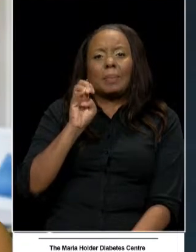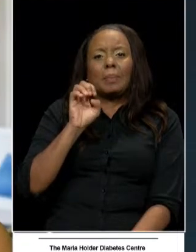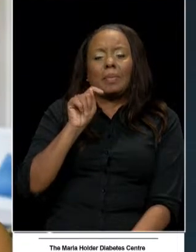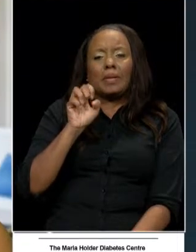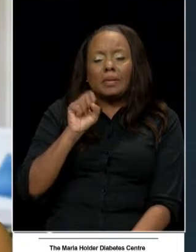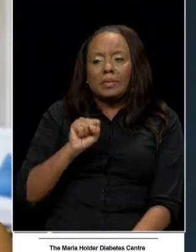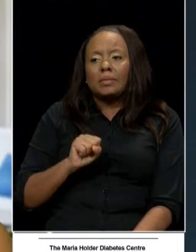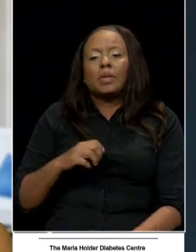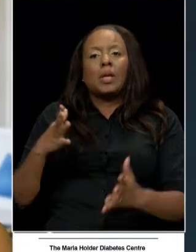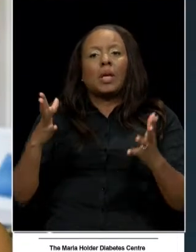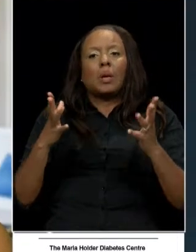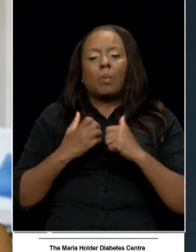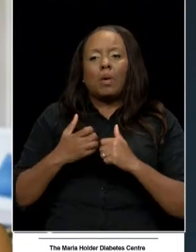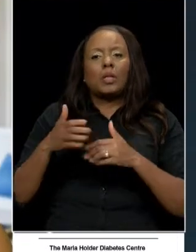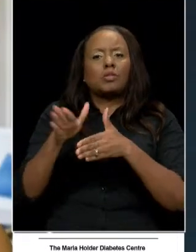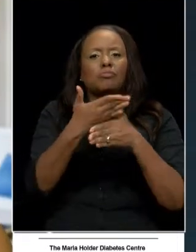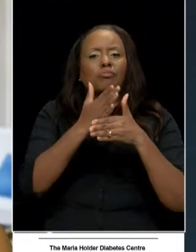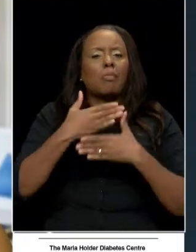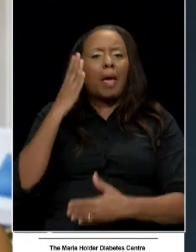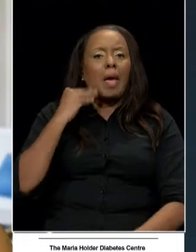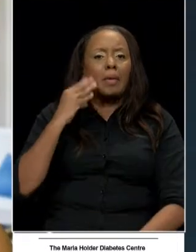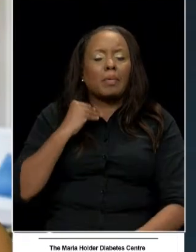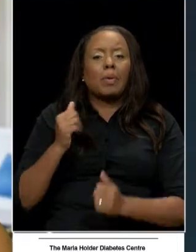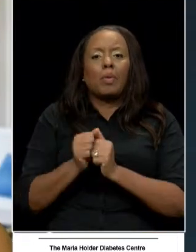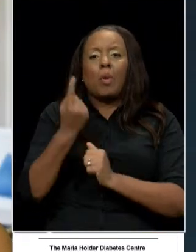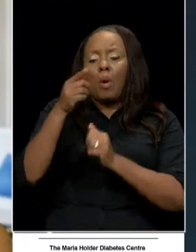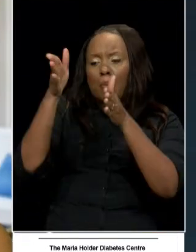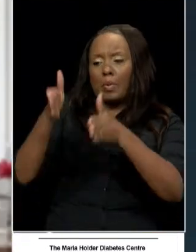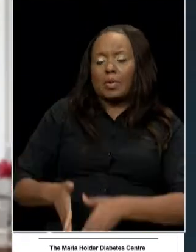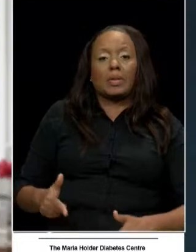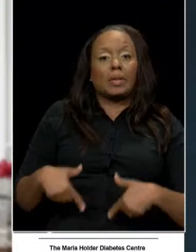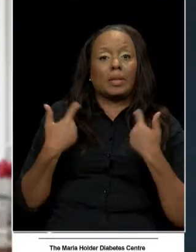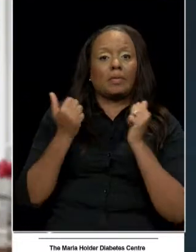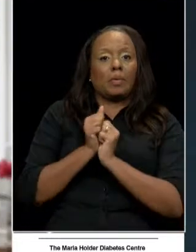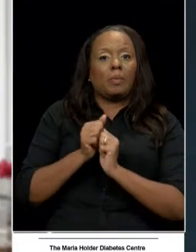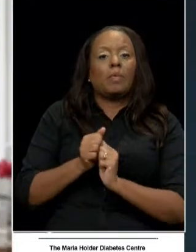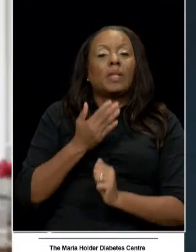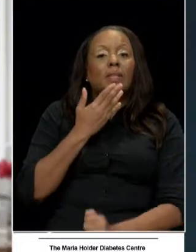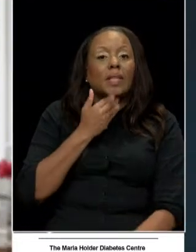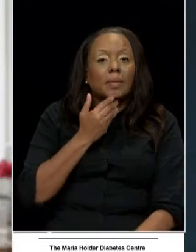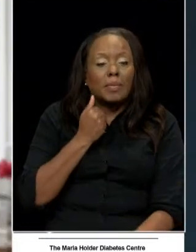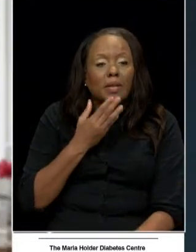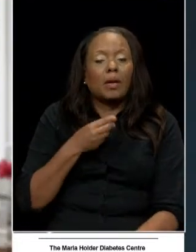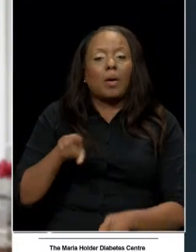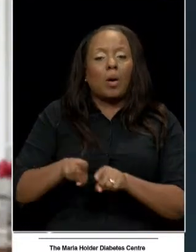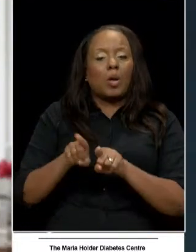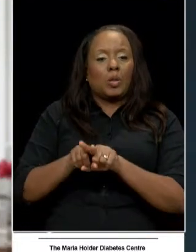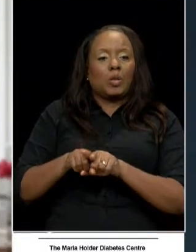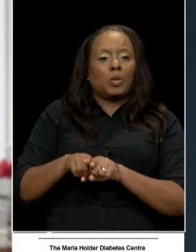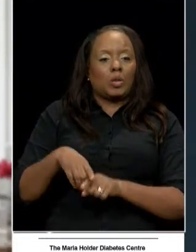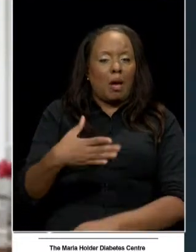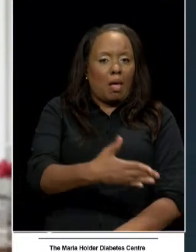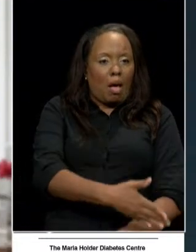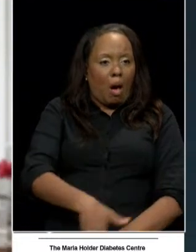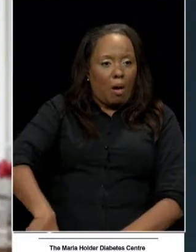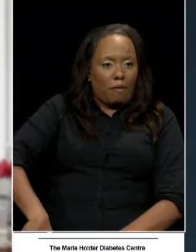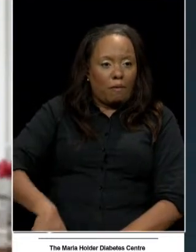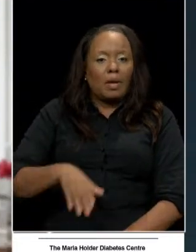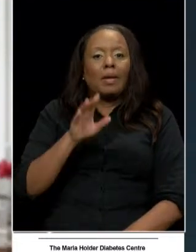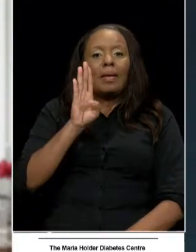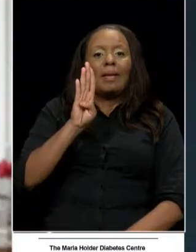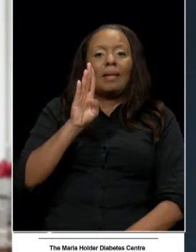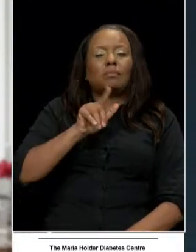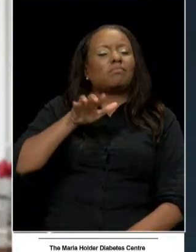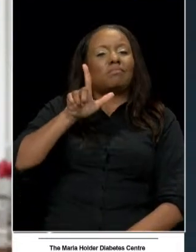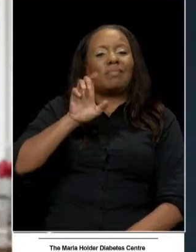with diabetes and managing with one of the complications of an amputation. So this feature